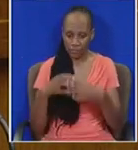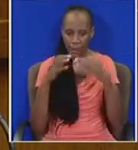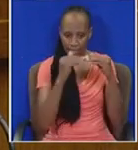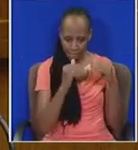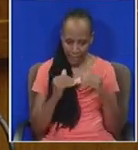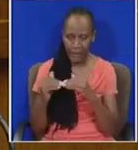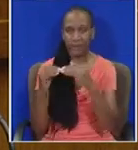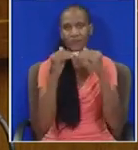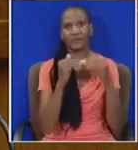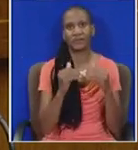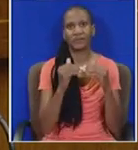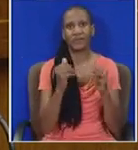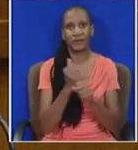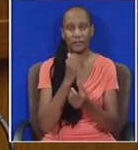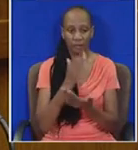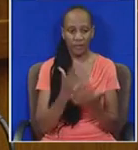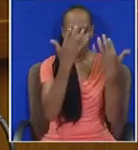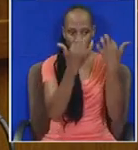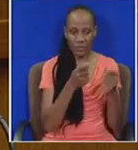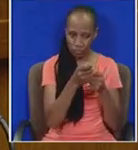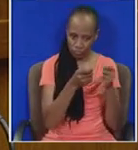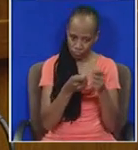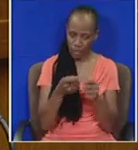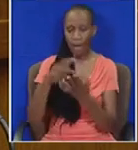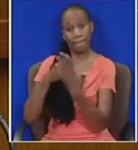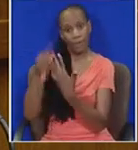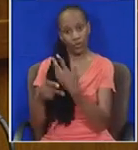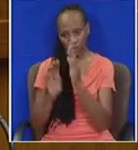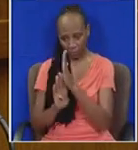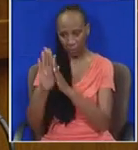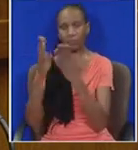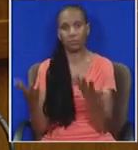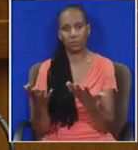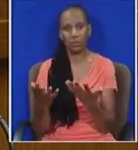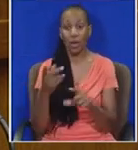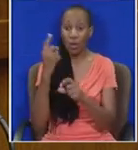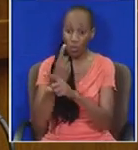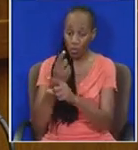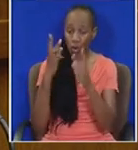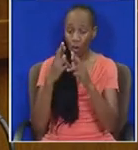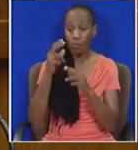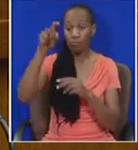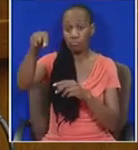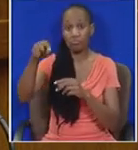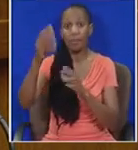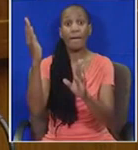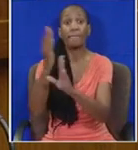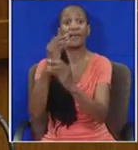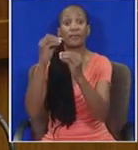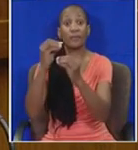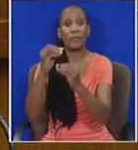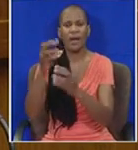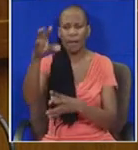level of self-funding and undertaking developmental projects that the private sector would ordinarily not invest in.